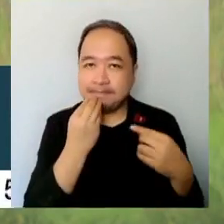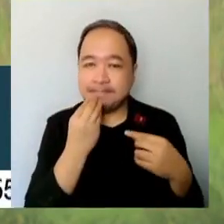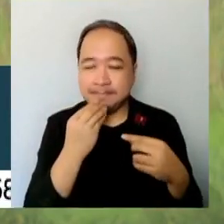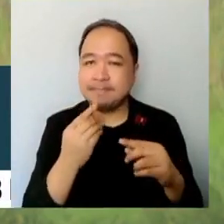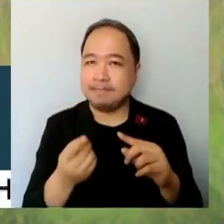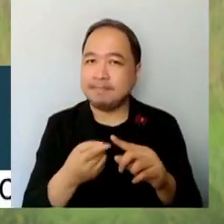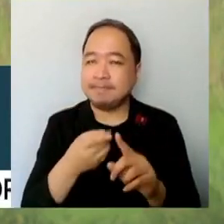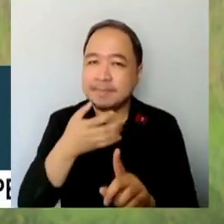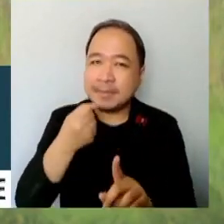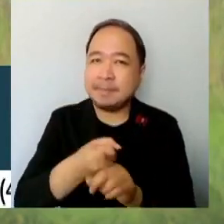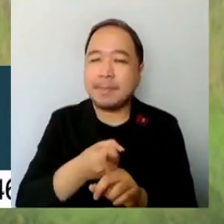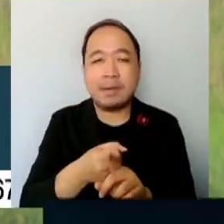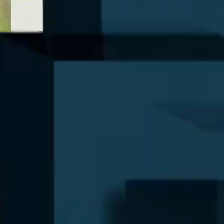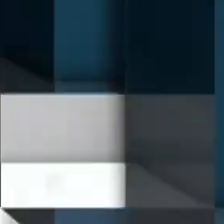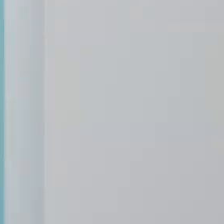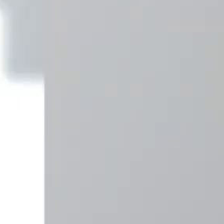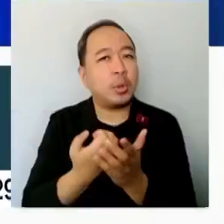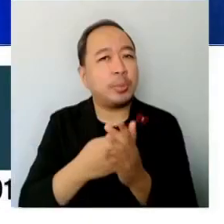inflation.